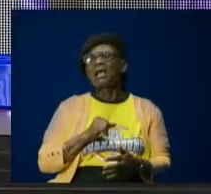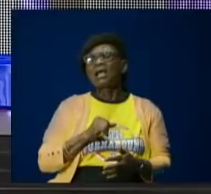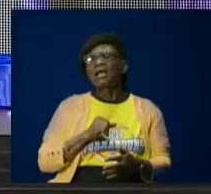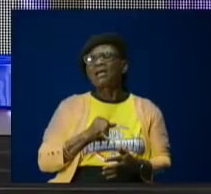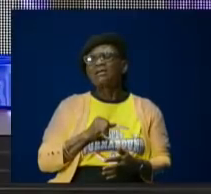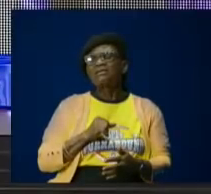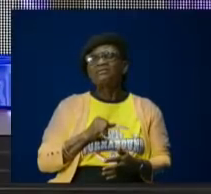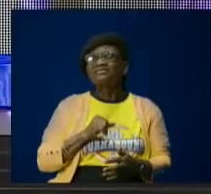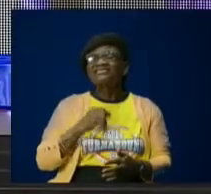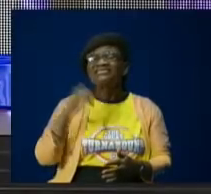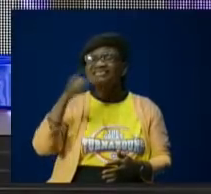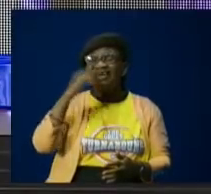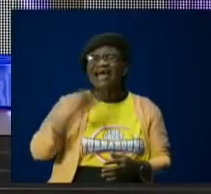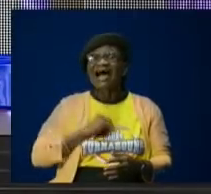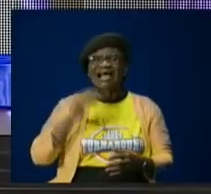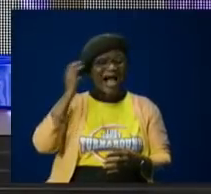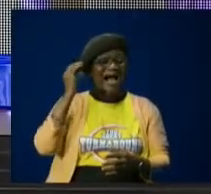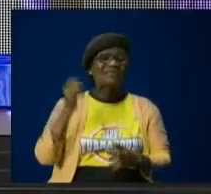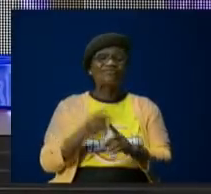ocean?